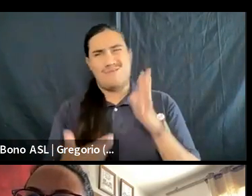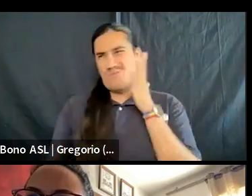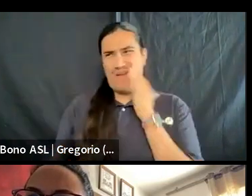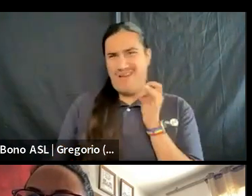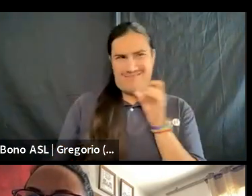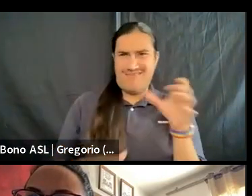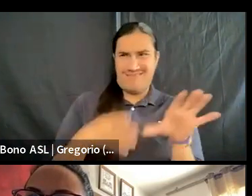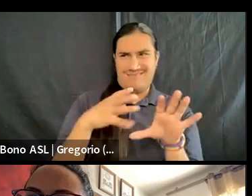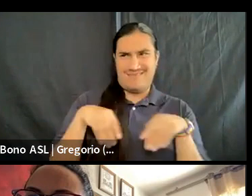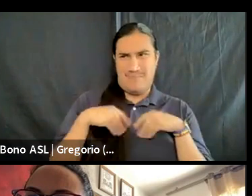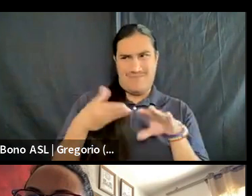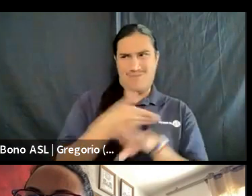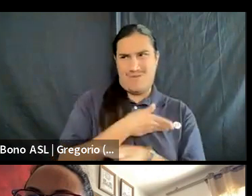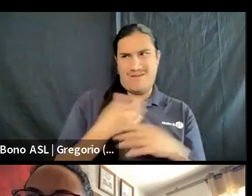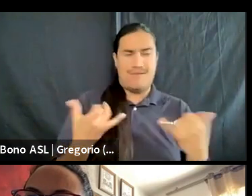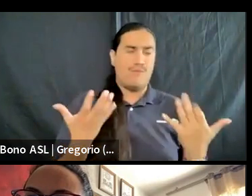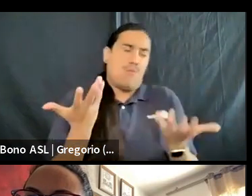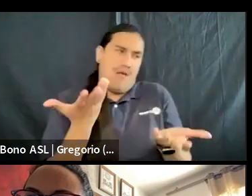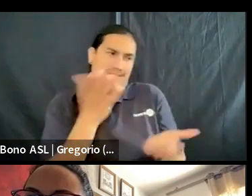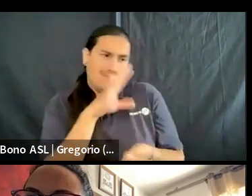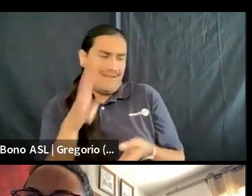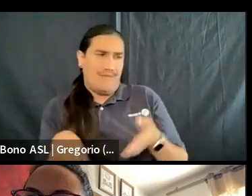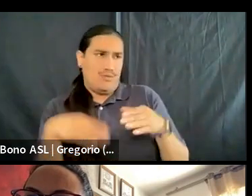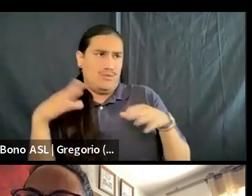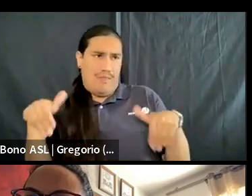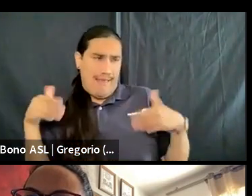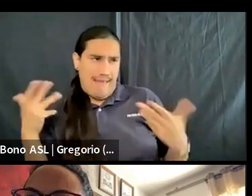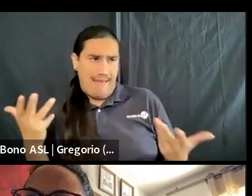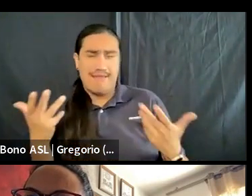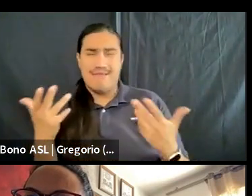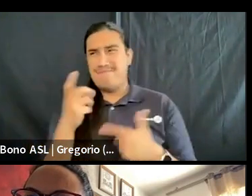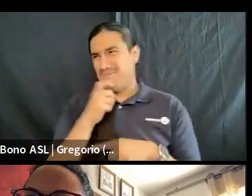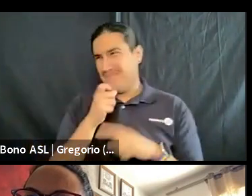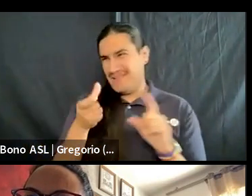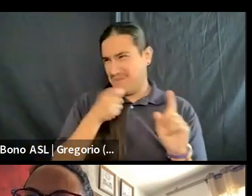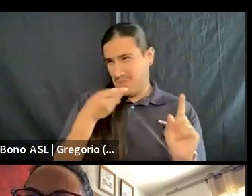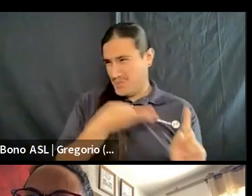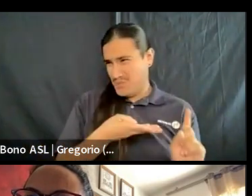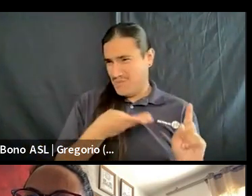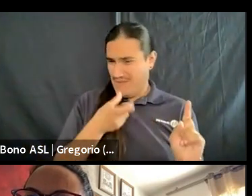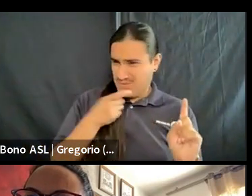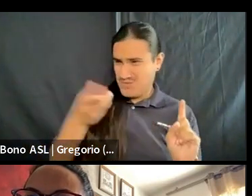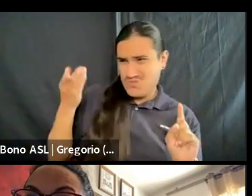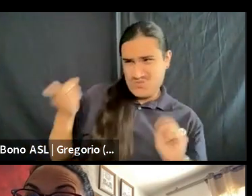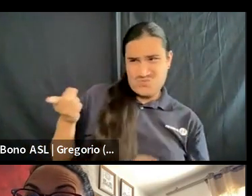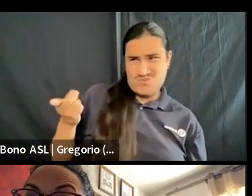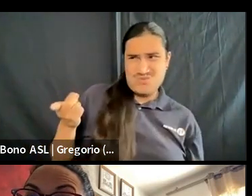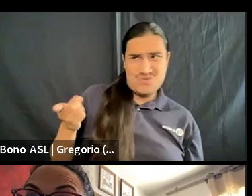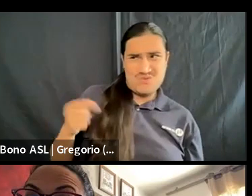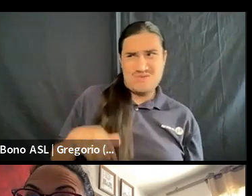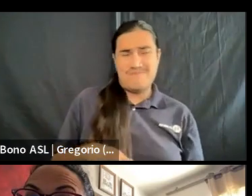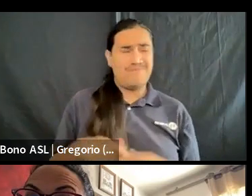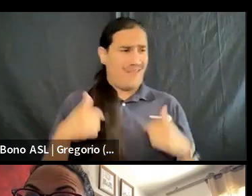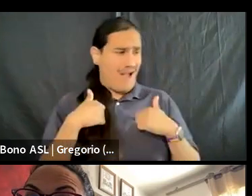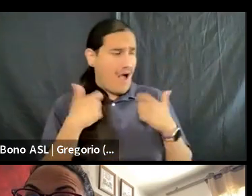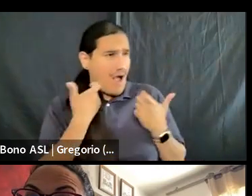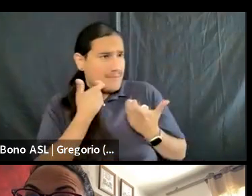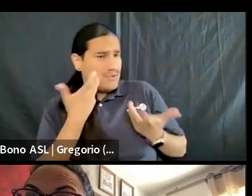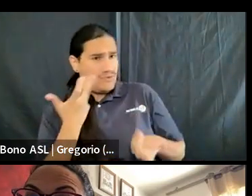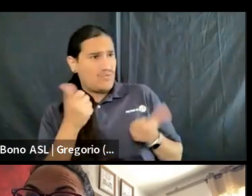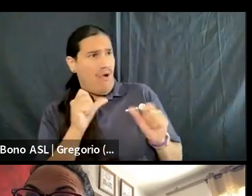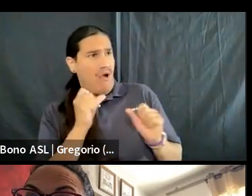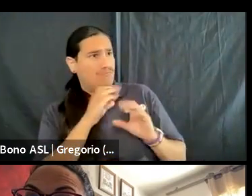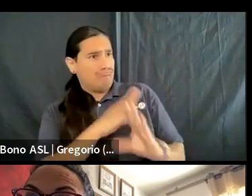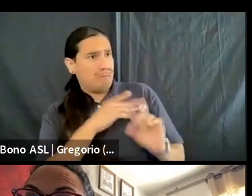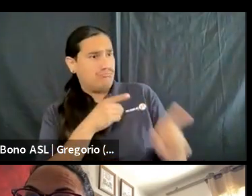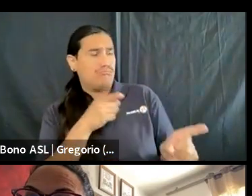before now. Well, it's never too late. But that's not who she is. That's who you are. I'm just looking out for her. I